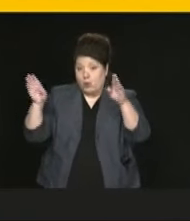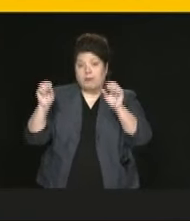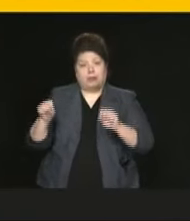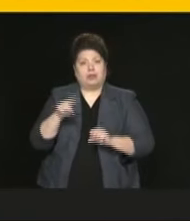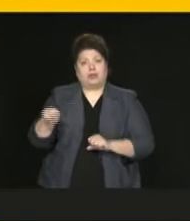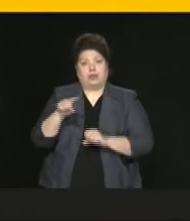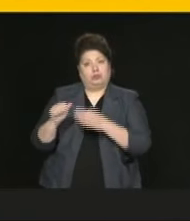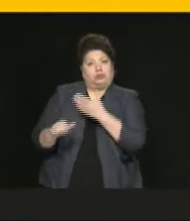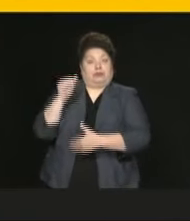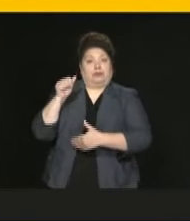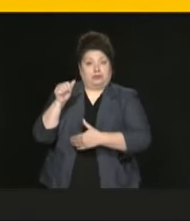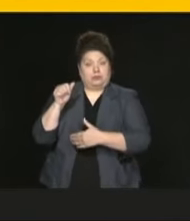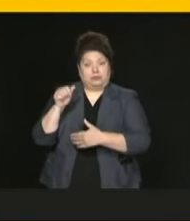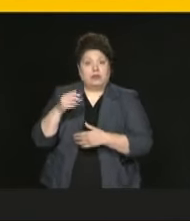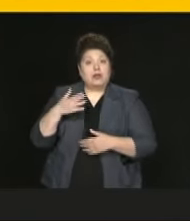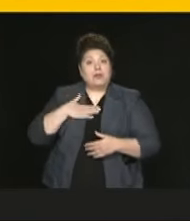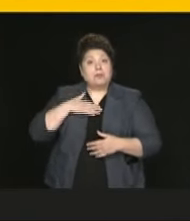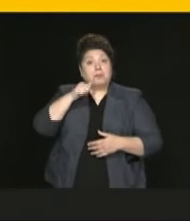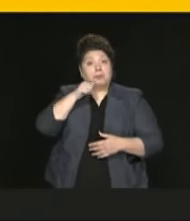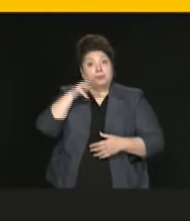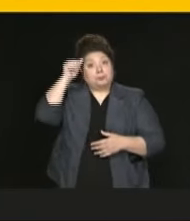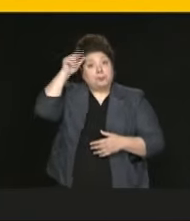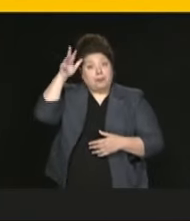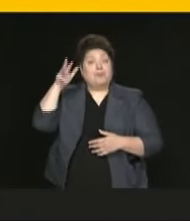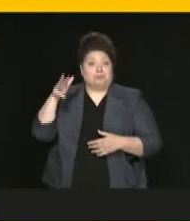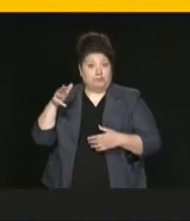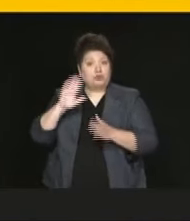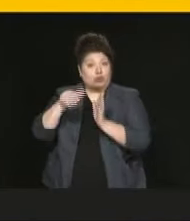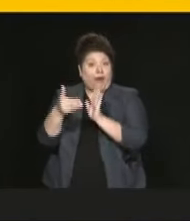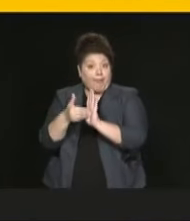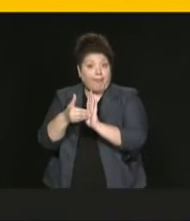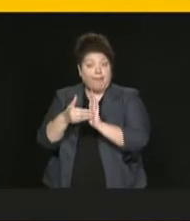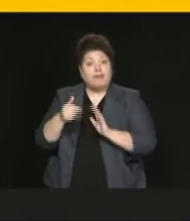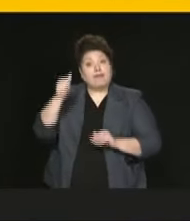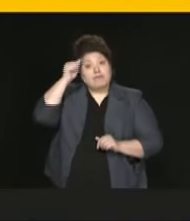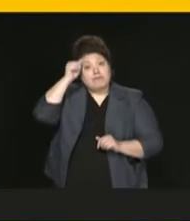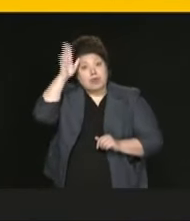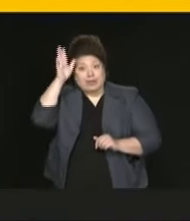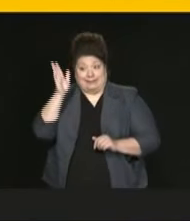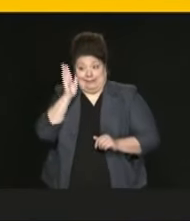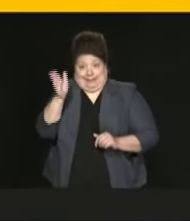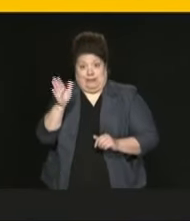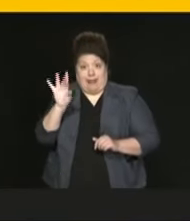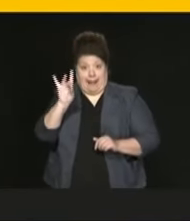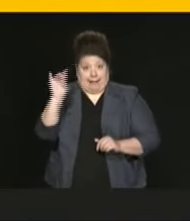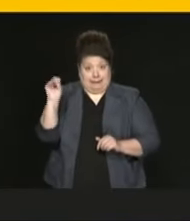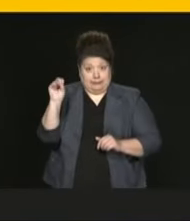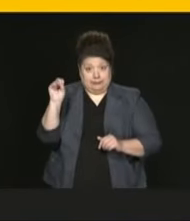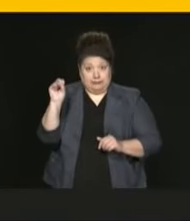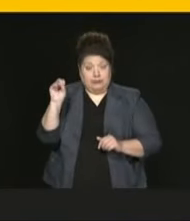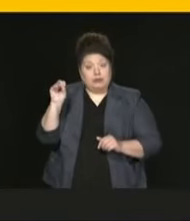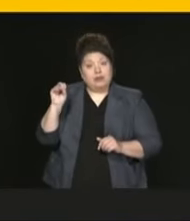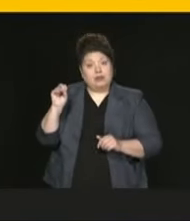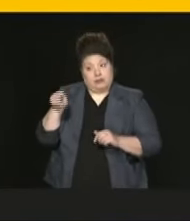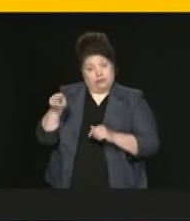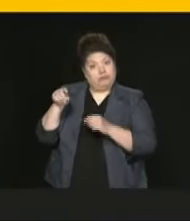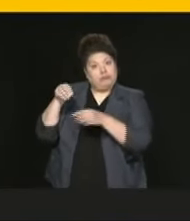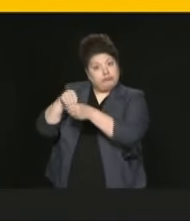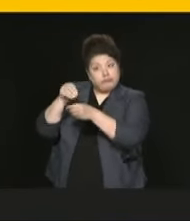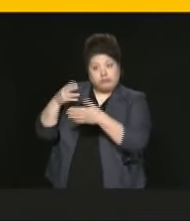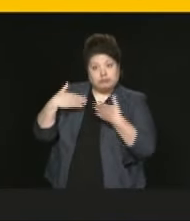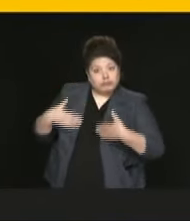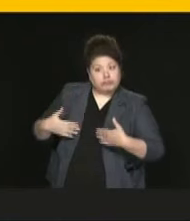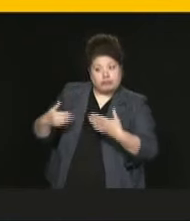fact. My father will be 80 this year. He's a very vulnerable person. and my mother is